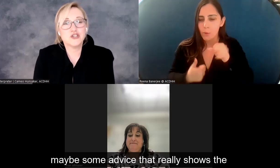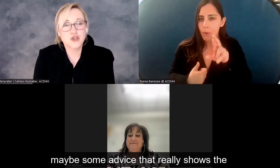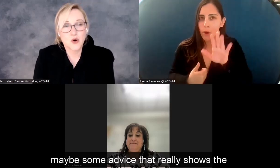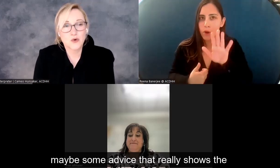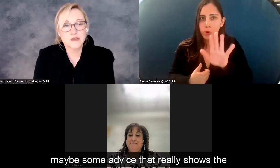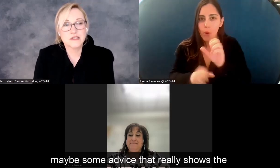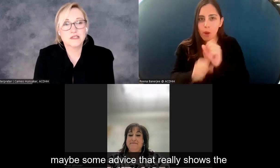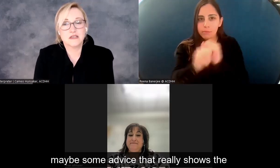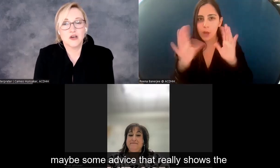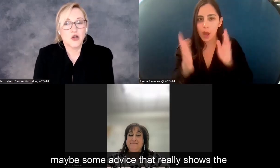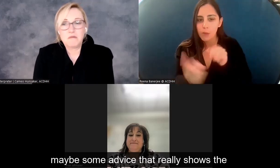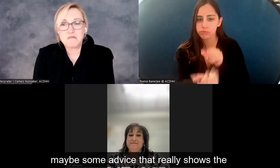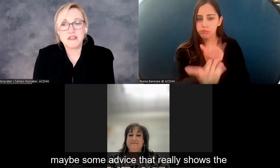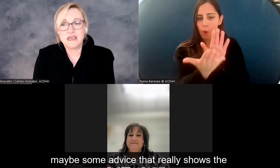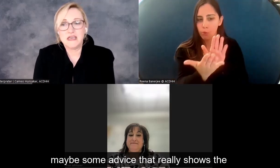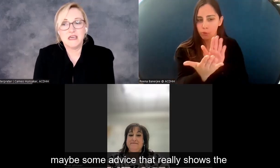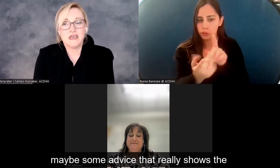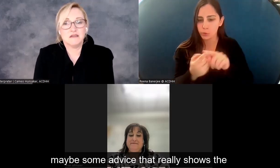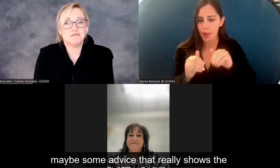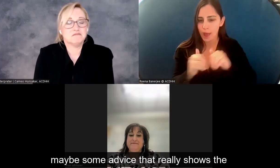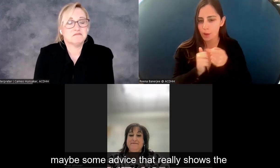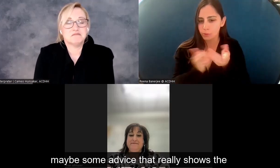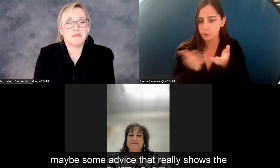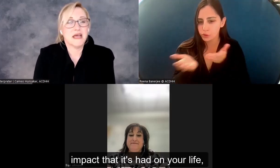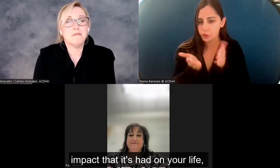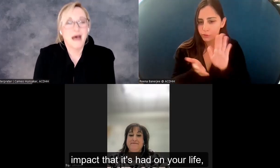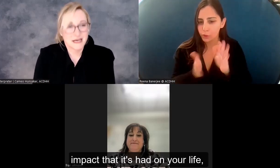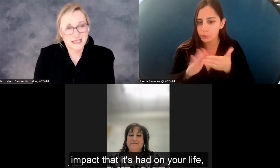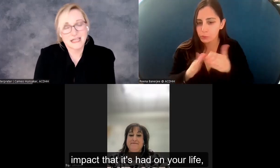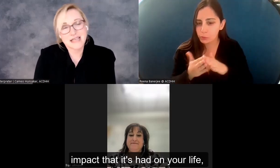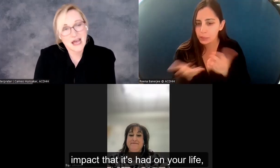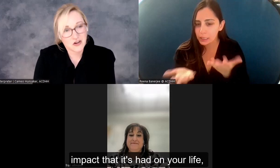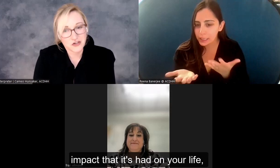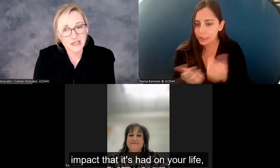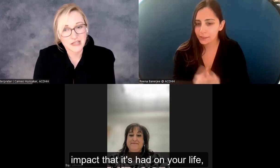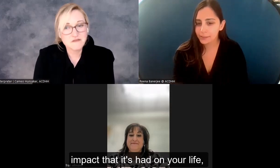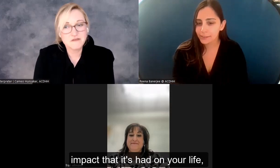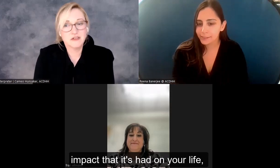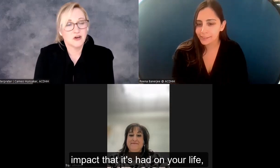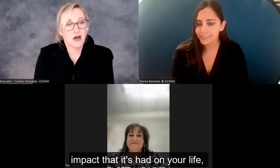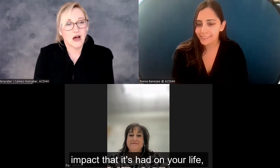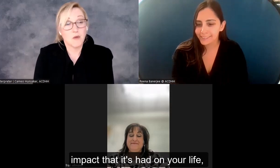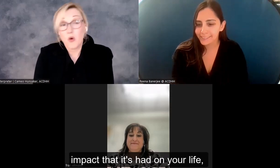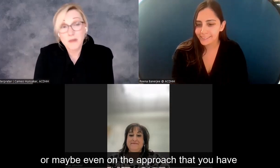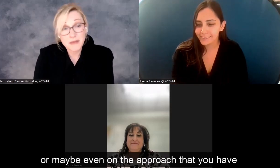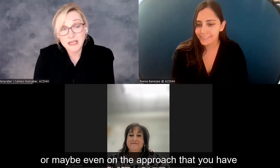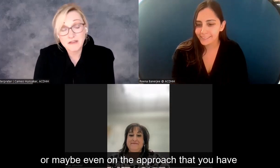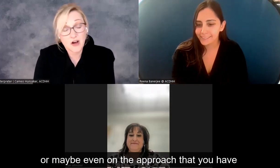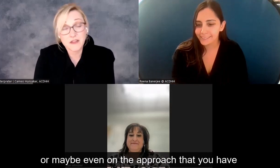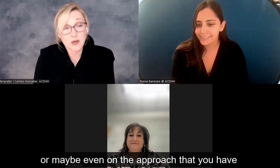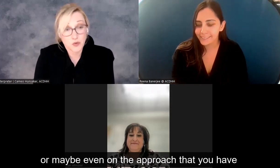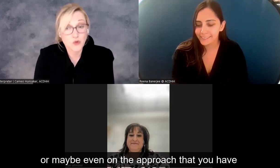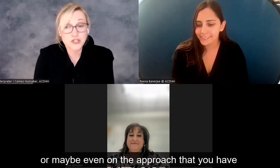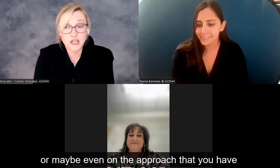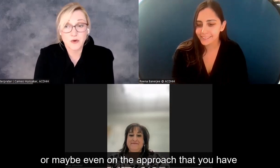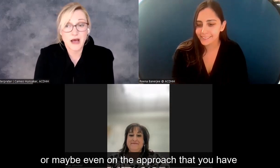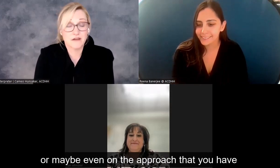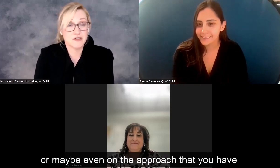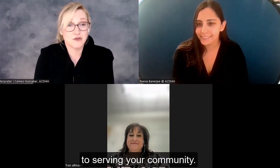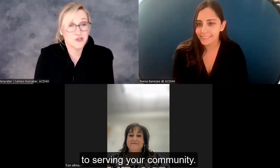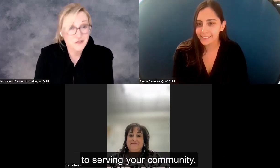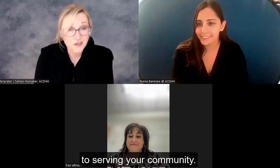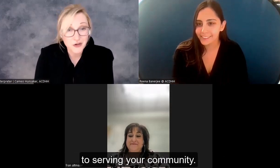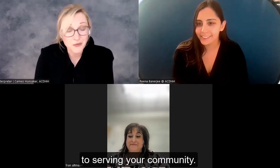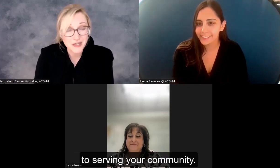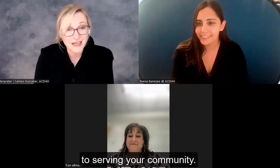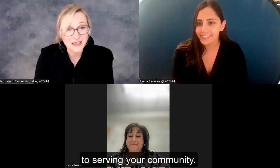really shows the impact that it's had on your life, or maybe even on the approach that you have